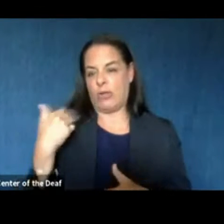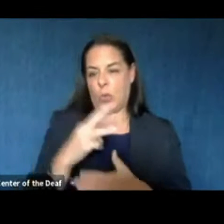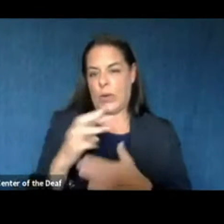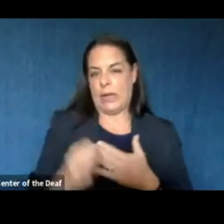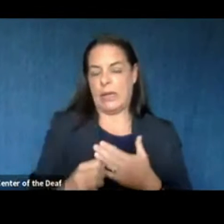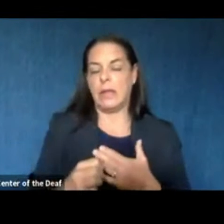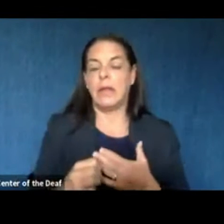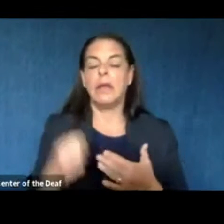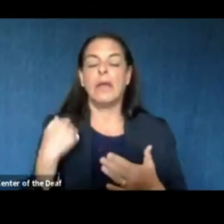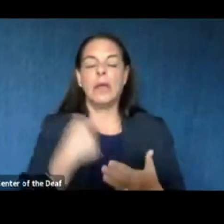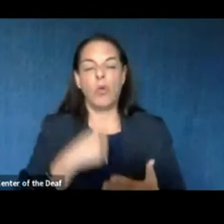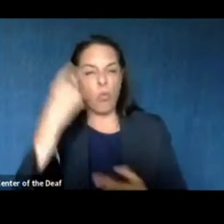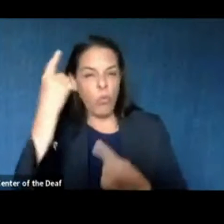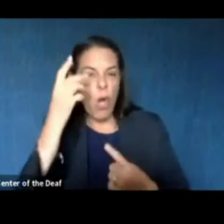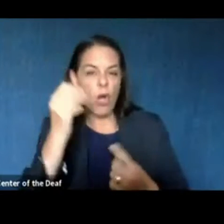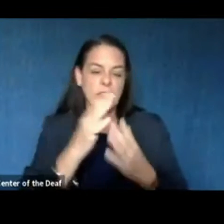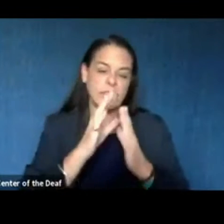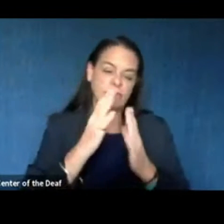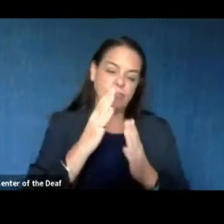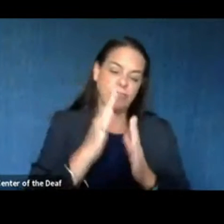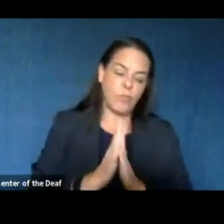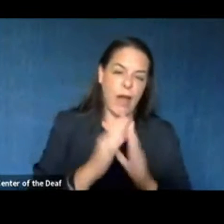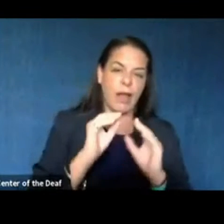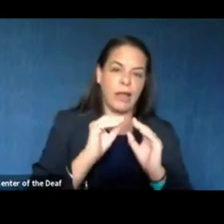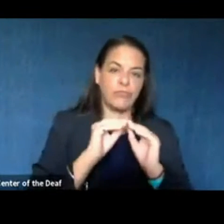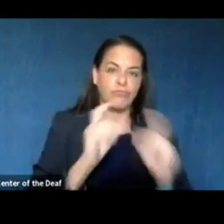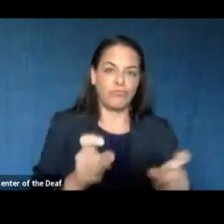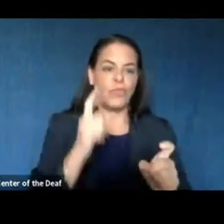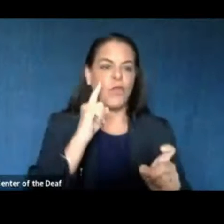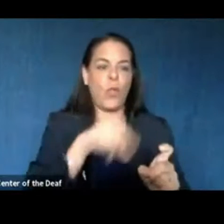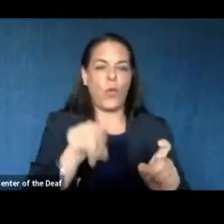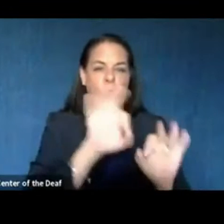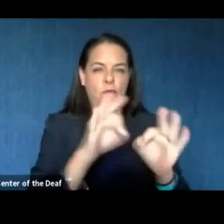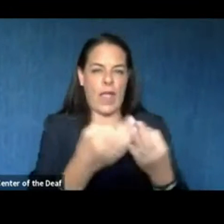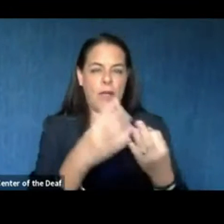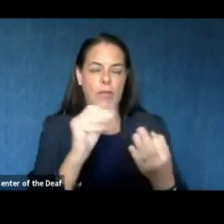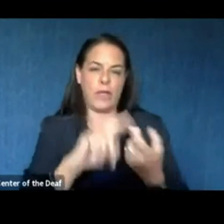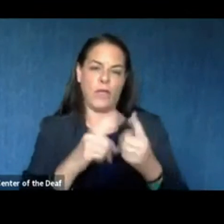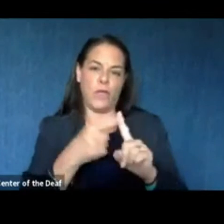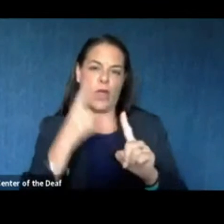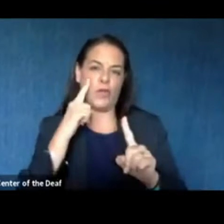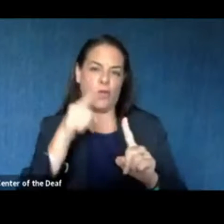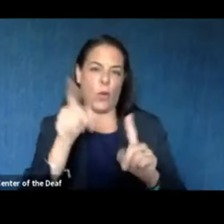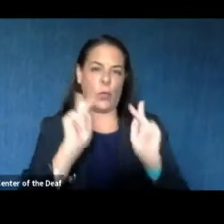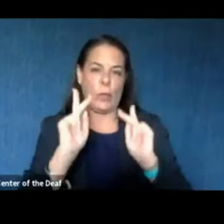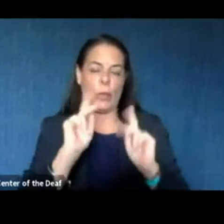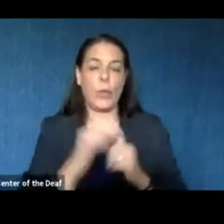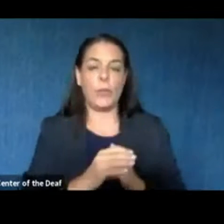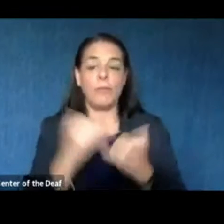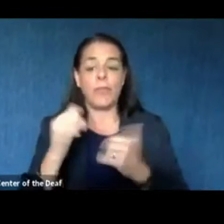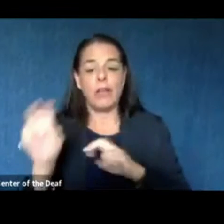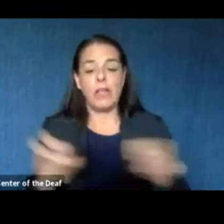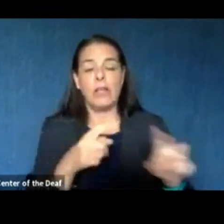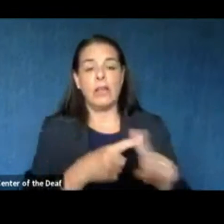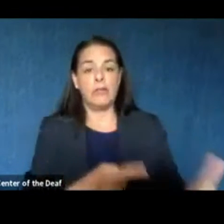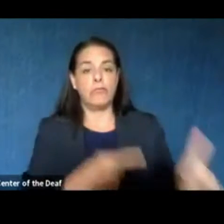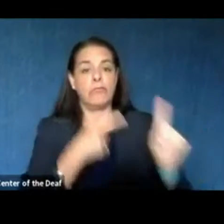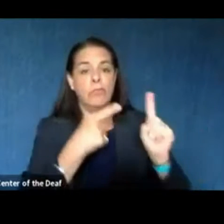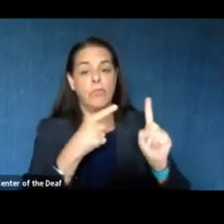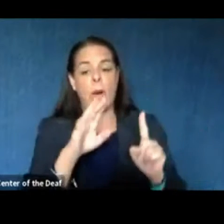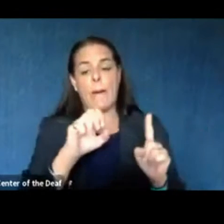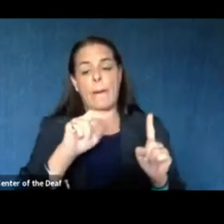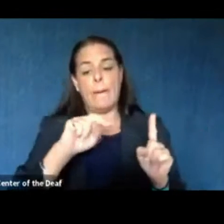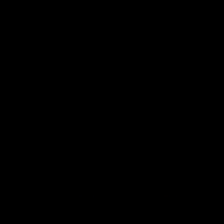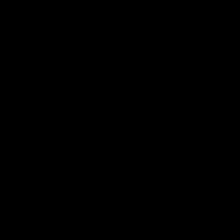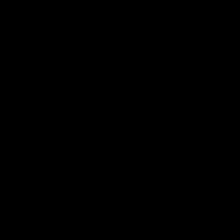family and friends of these individuals. Now we'll transition to the benchmarks. As a reminder, for the